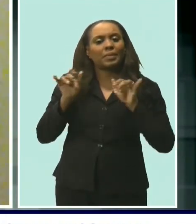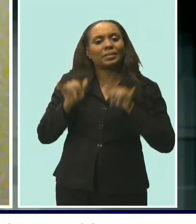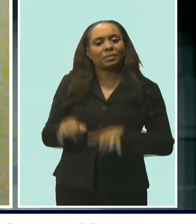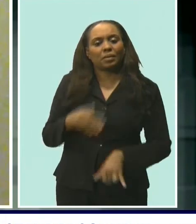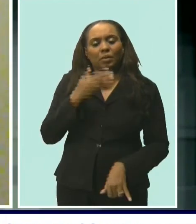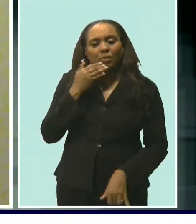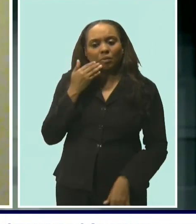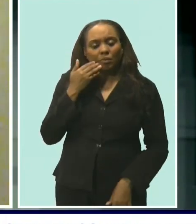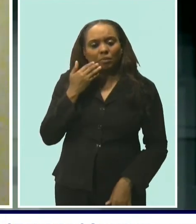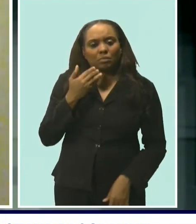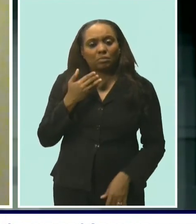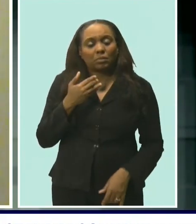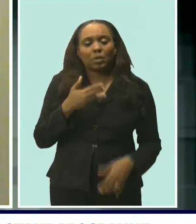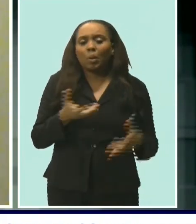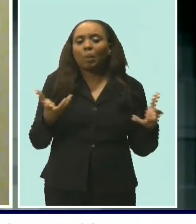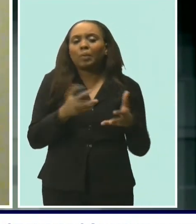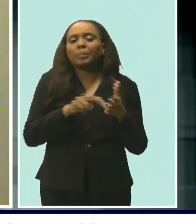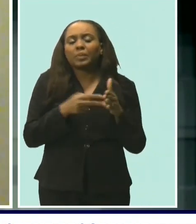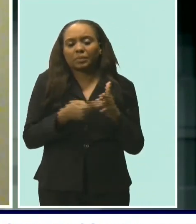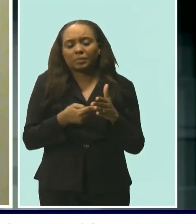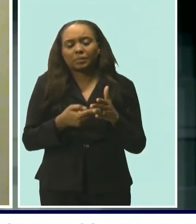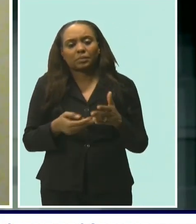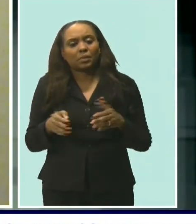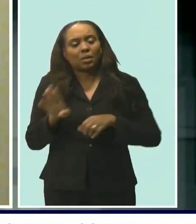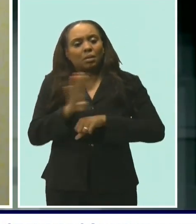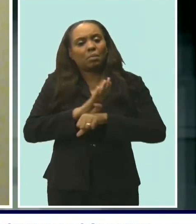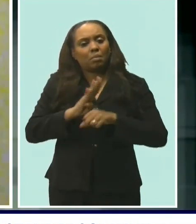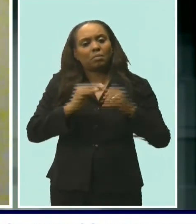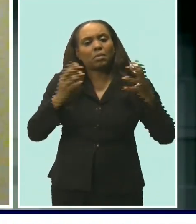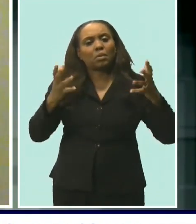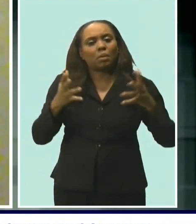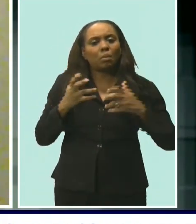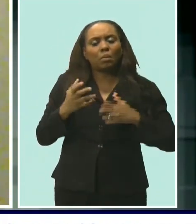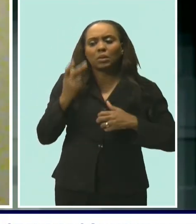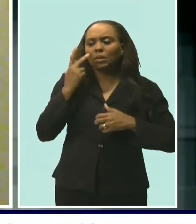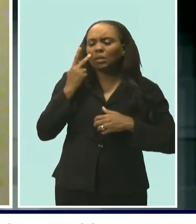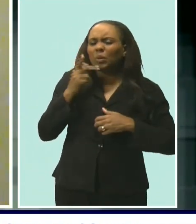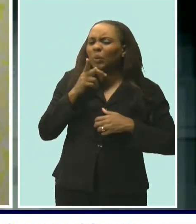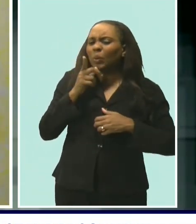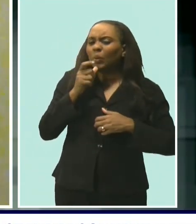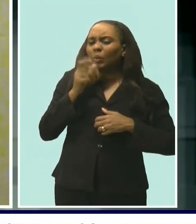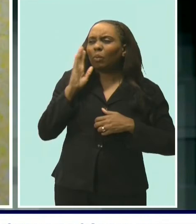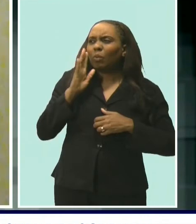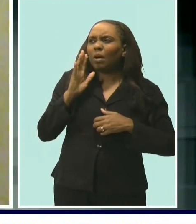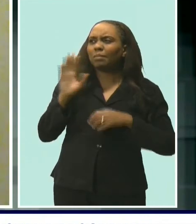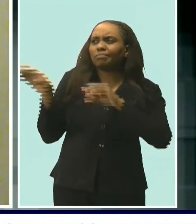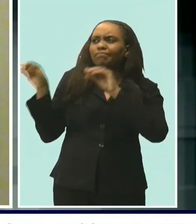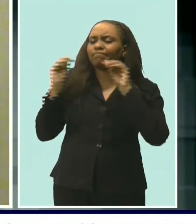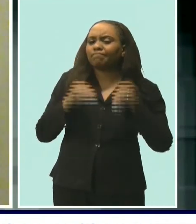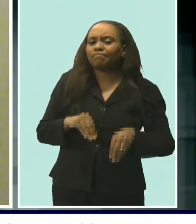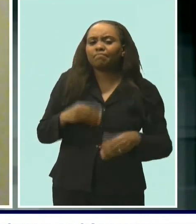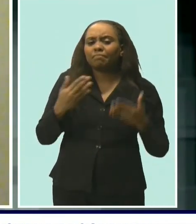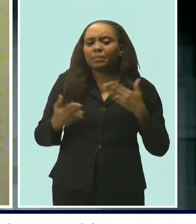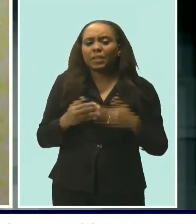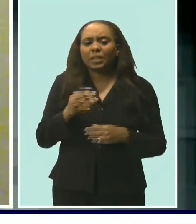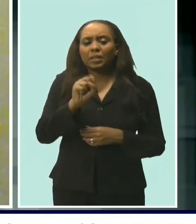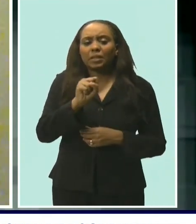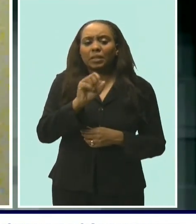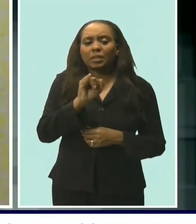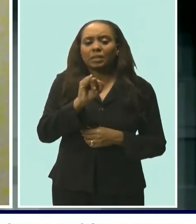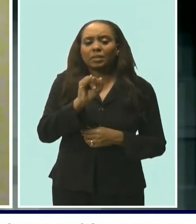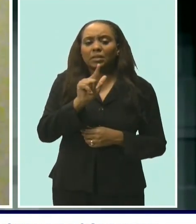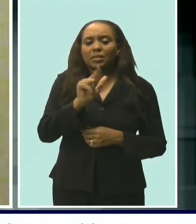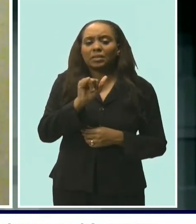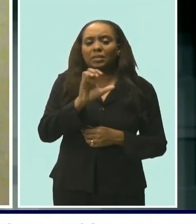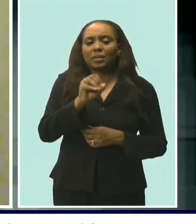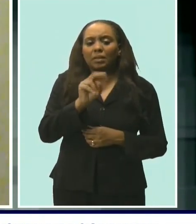if Barbados is looking to which audience or market will be the first to adopt, probably Silicon Valley is a good start, you know.